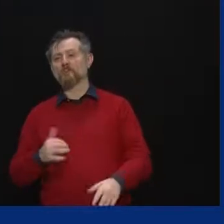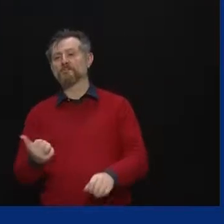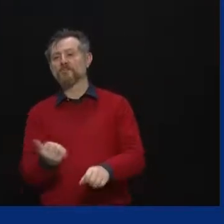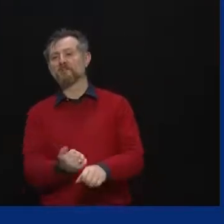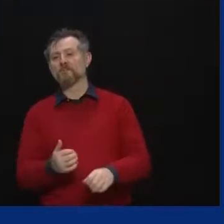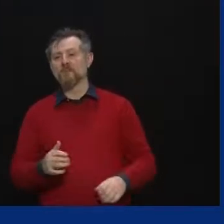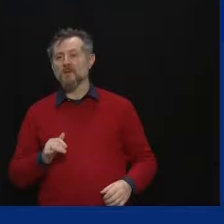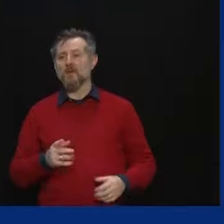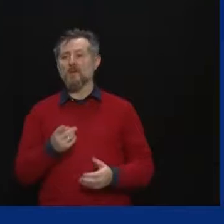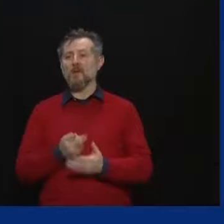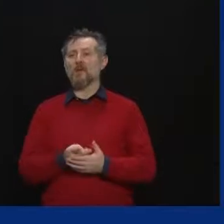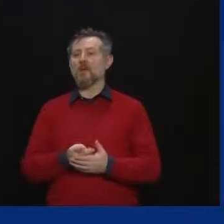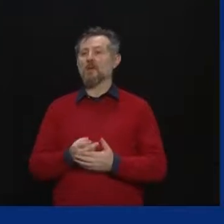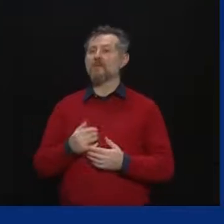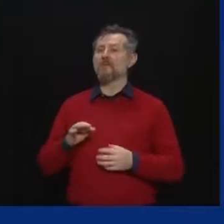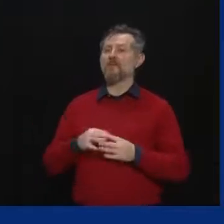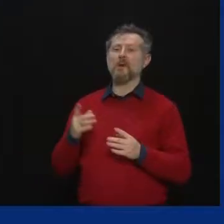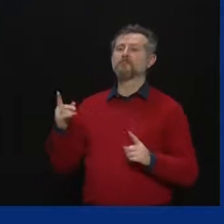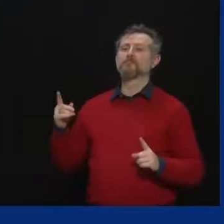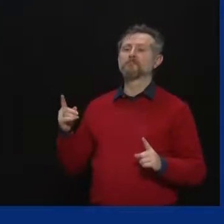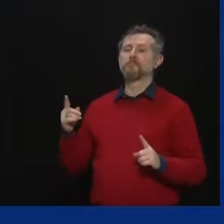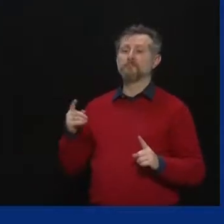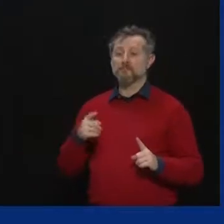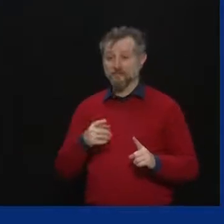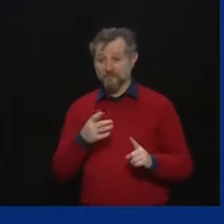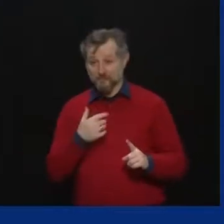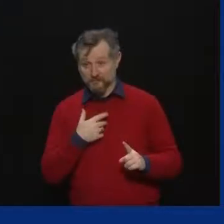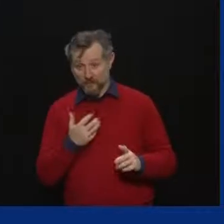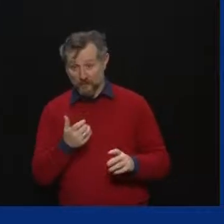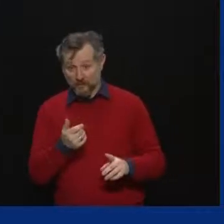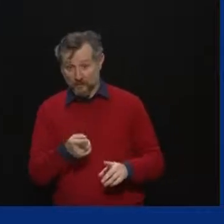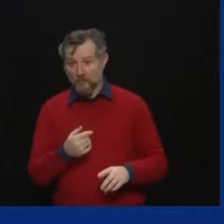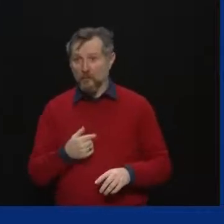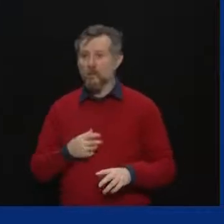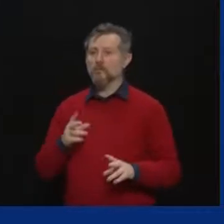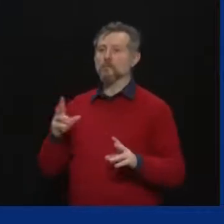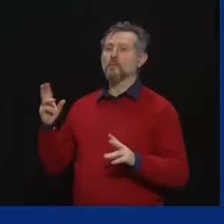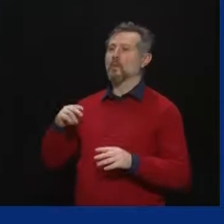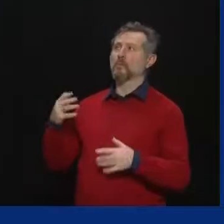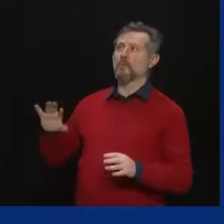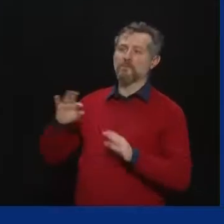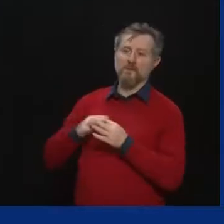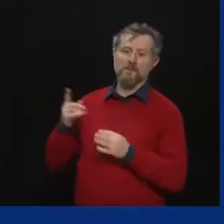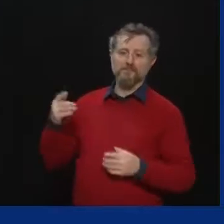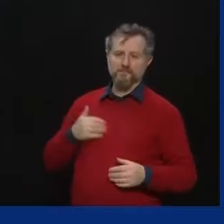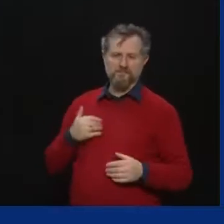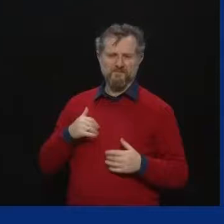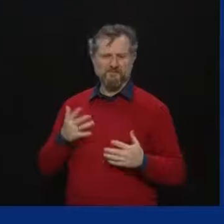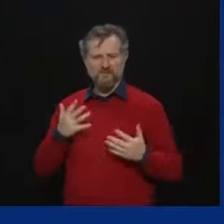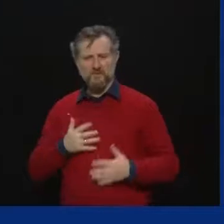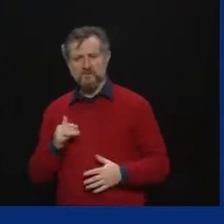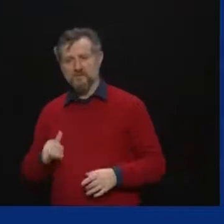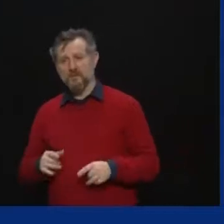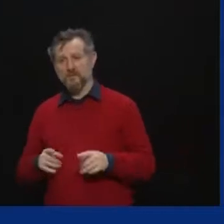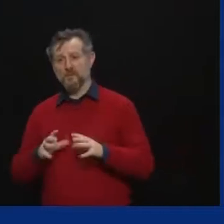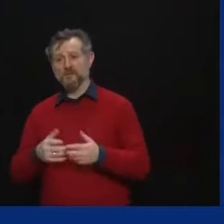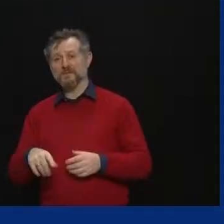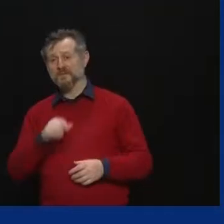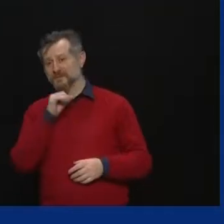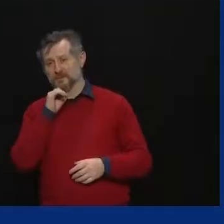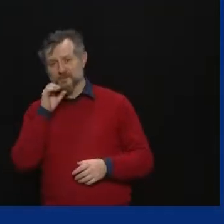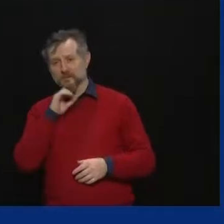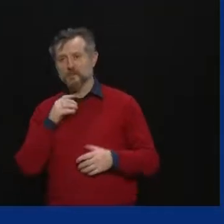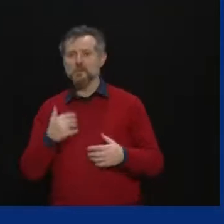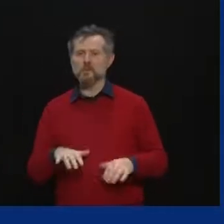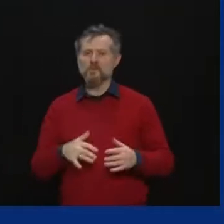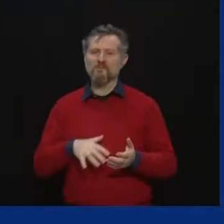themselves are not willing to in some areas, which is unfortunate because this is a very highly vulnerable population and there is no